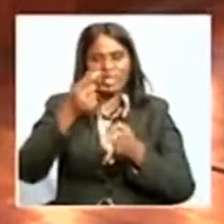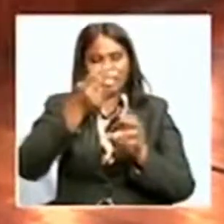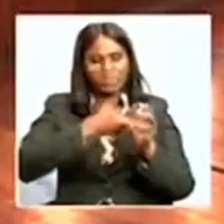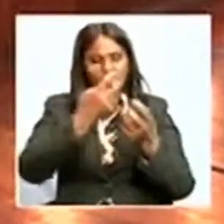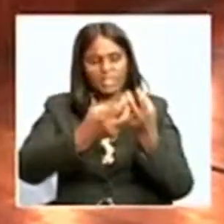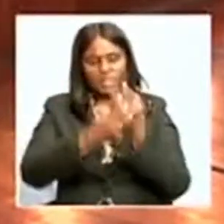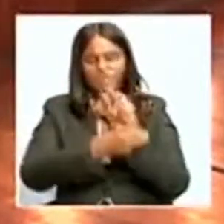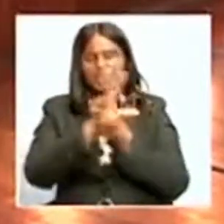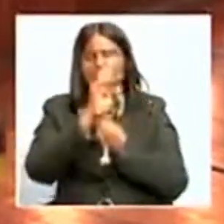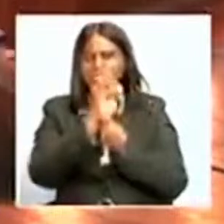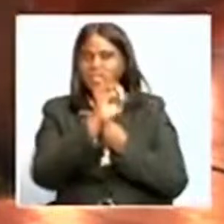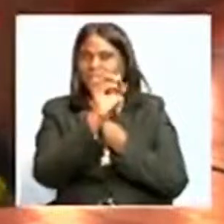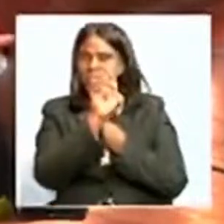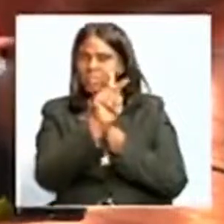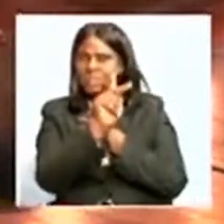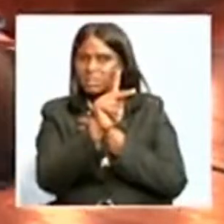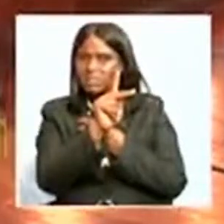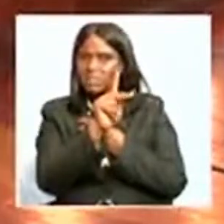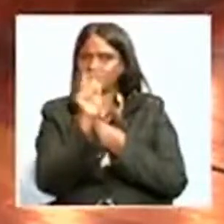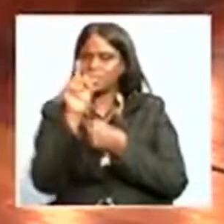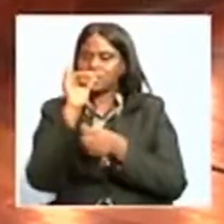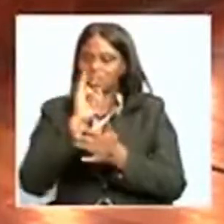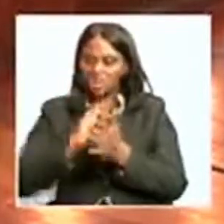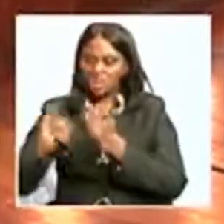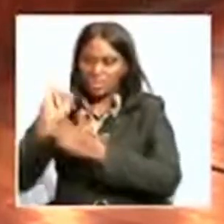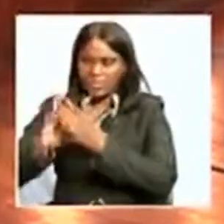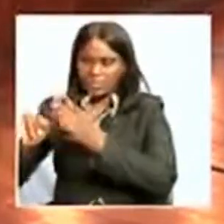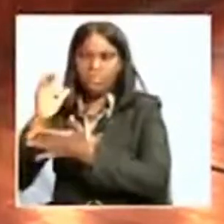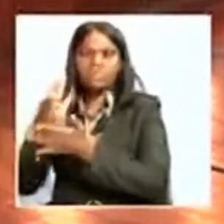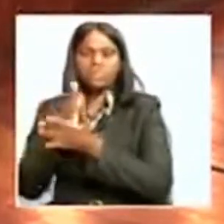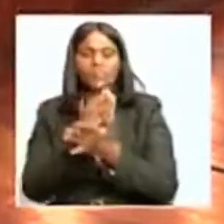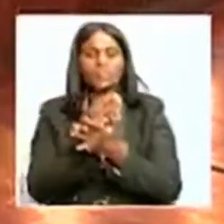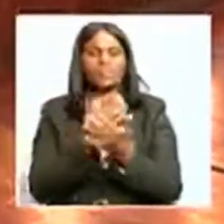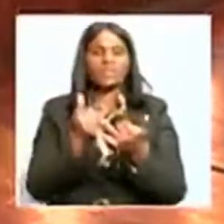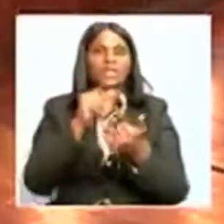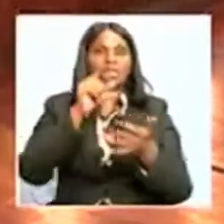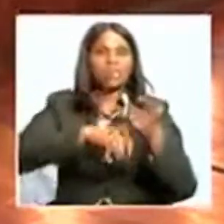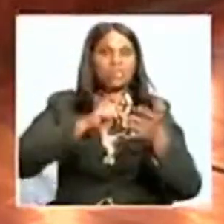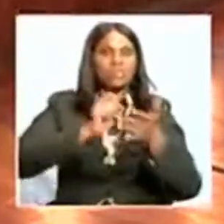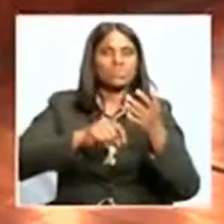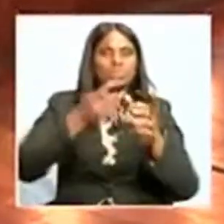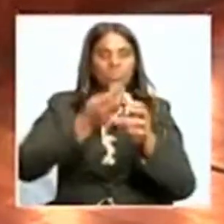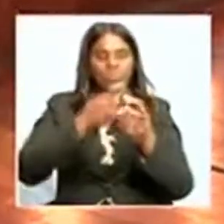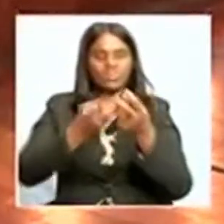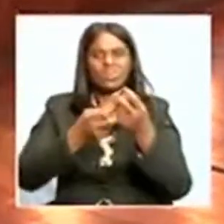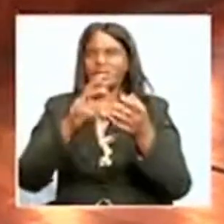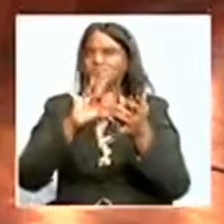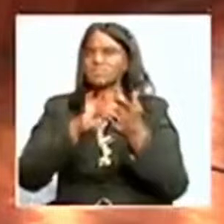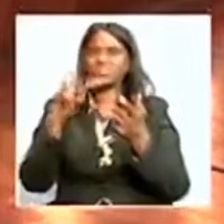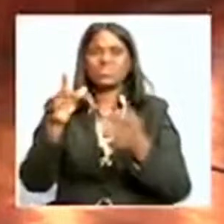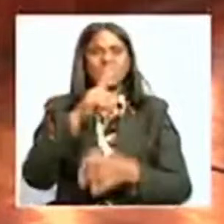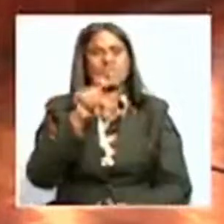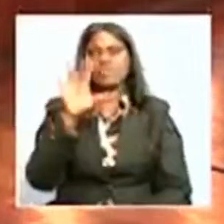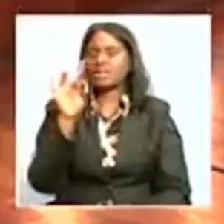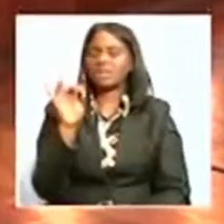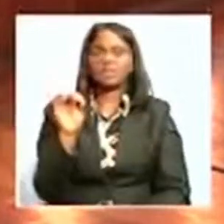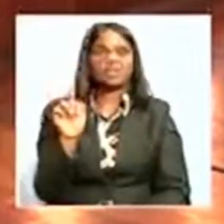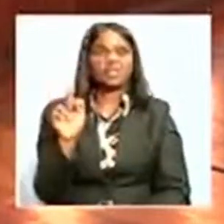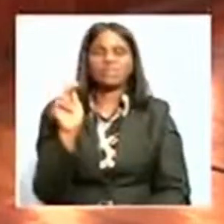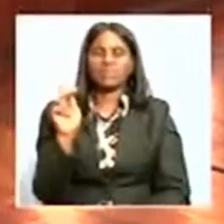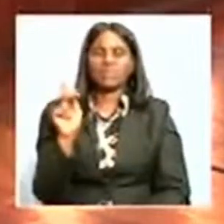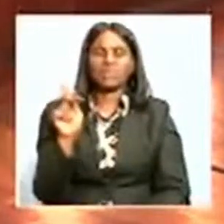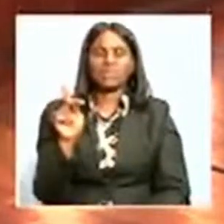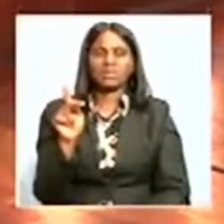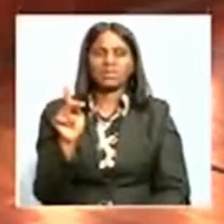kwacha. When the imports were stopped, the price of potatoes went to almost 180 kwacha.